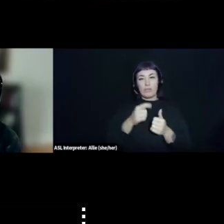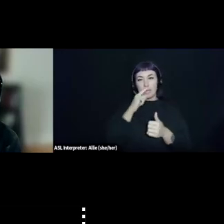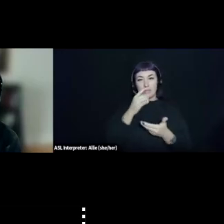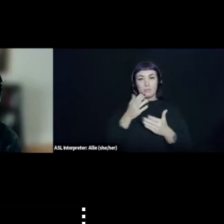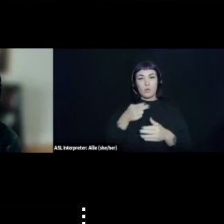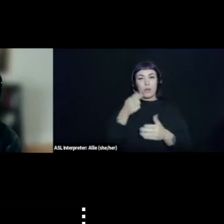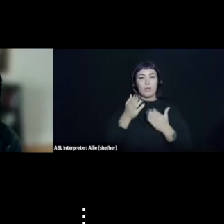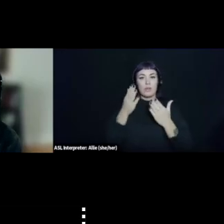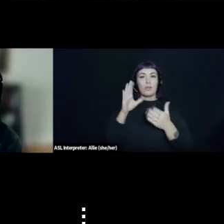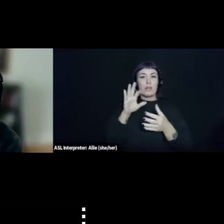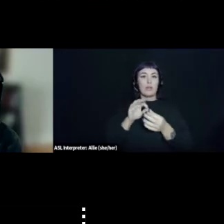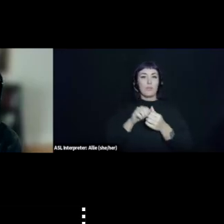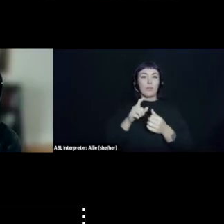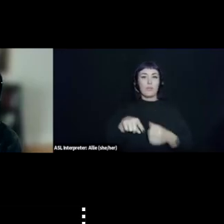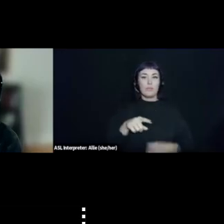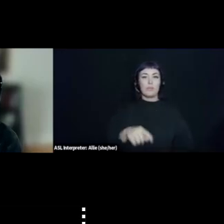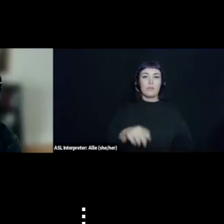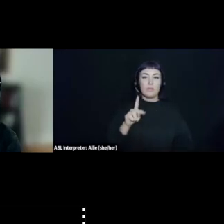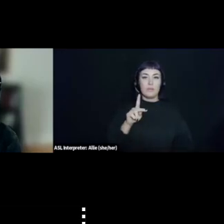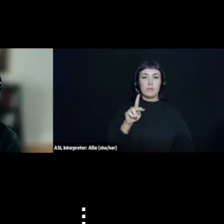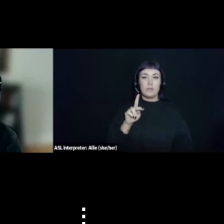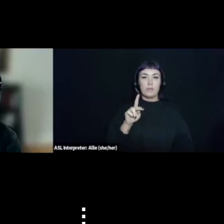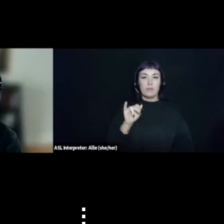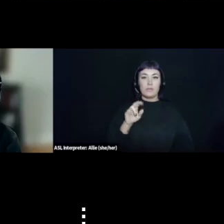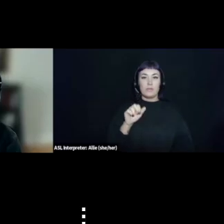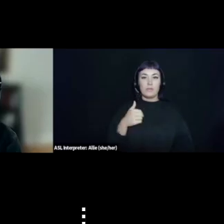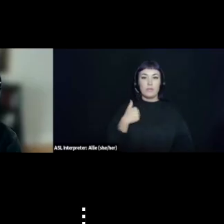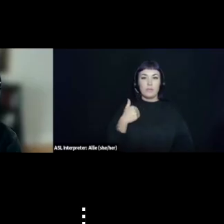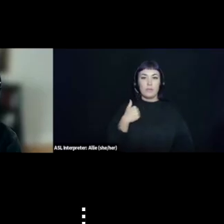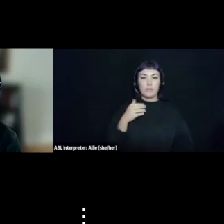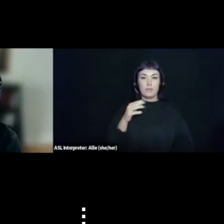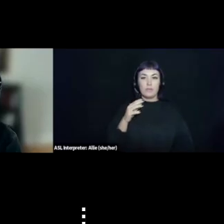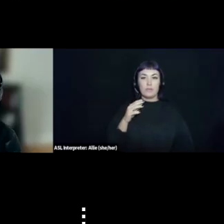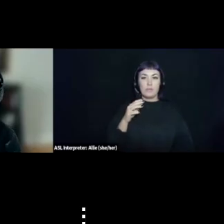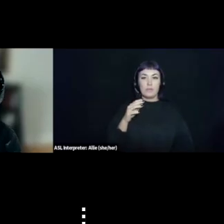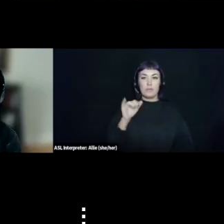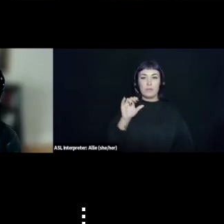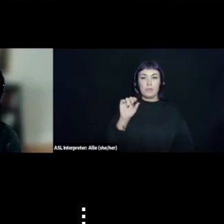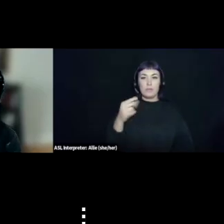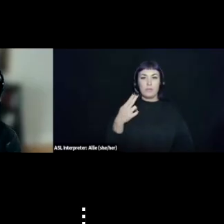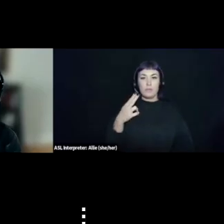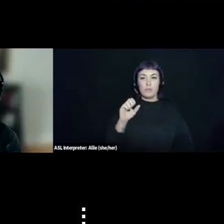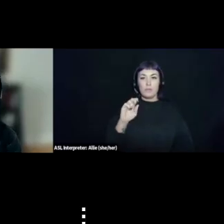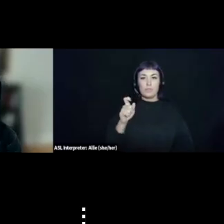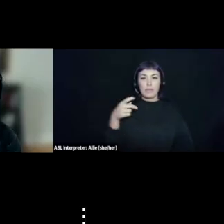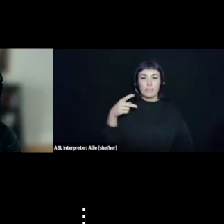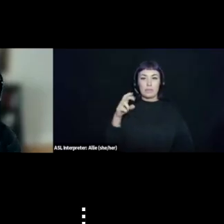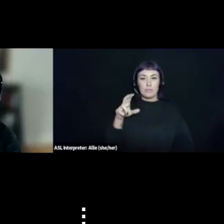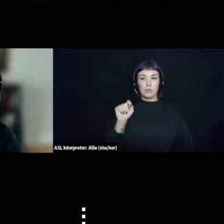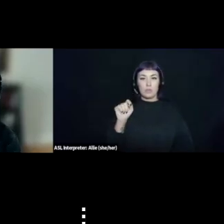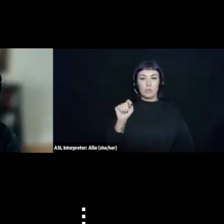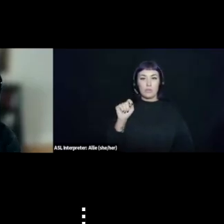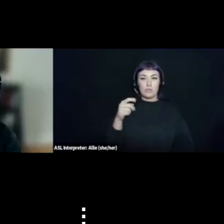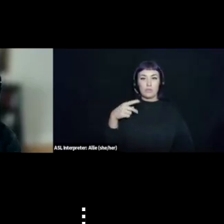highly recommend connecting with them. That was Youth Sex Youth Sexpert program. Youth